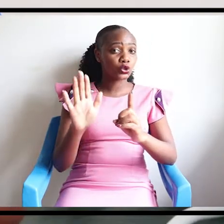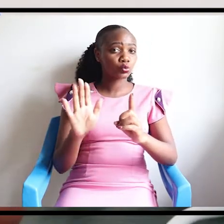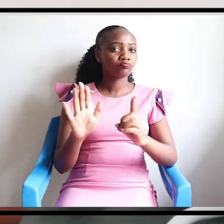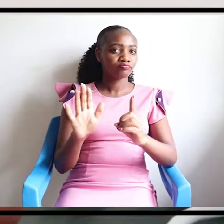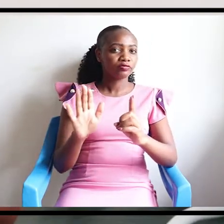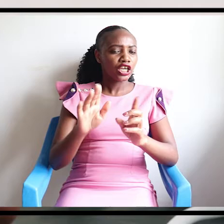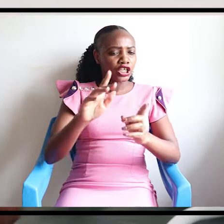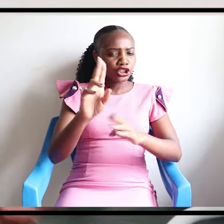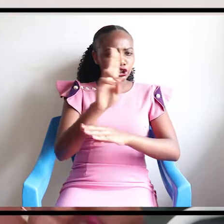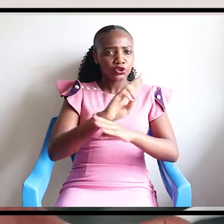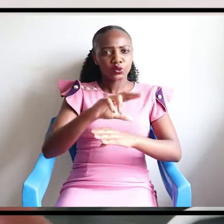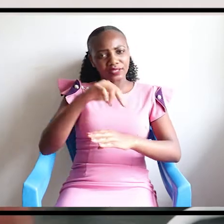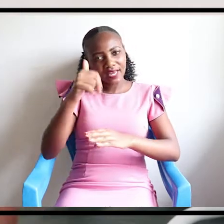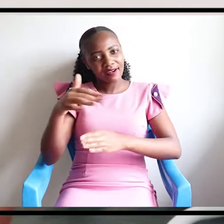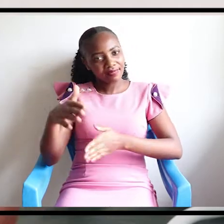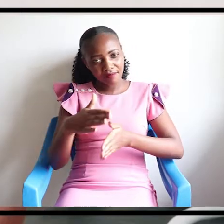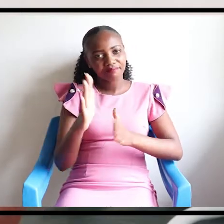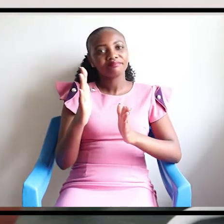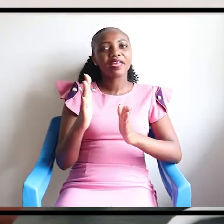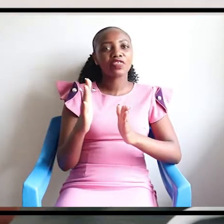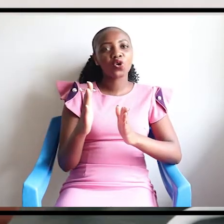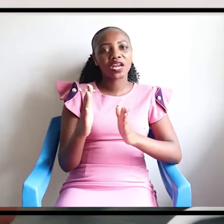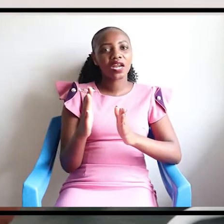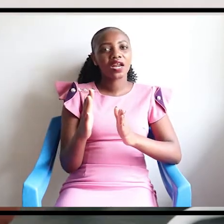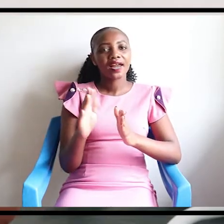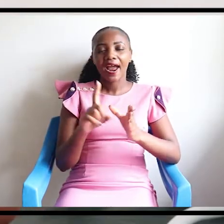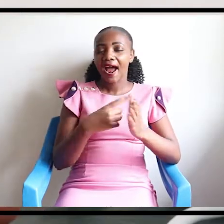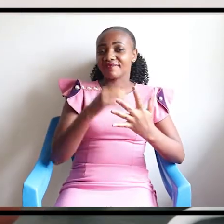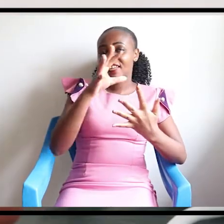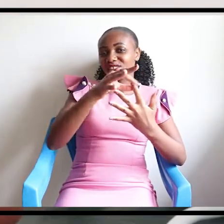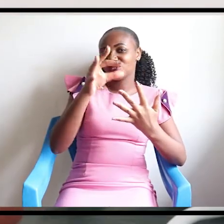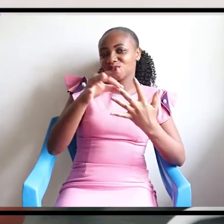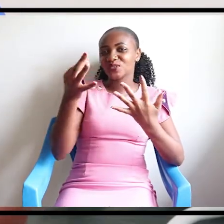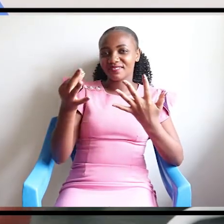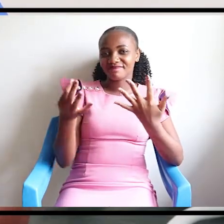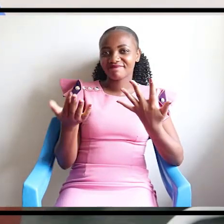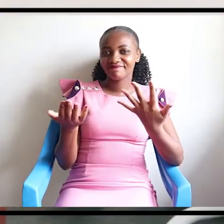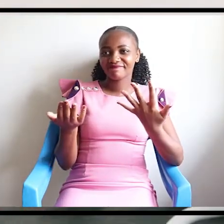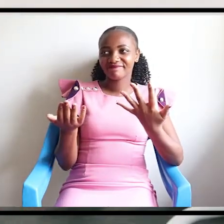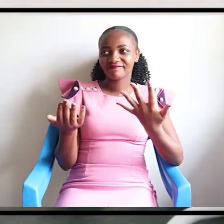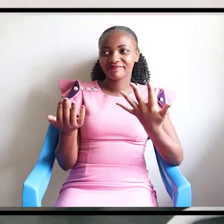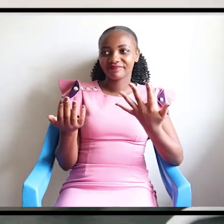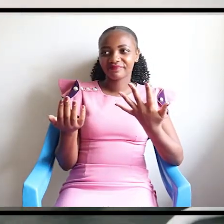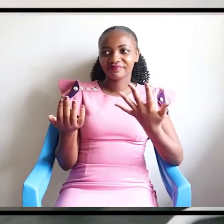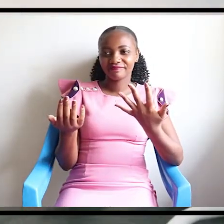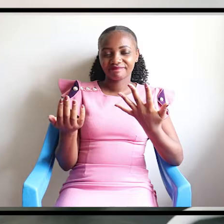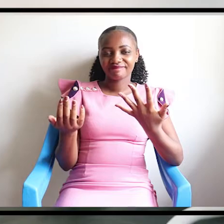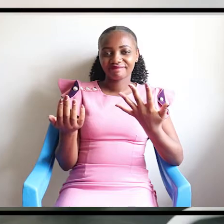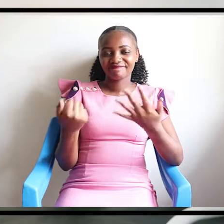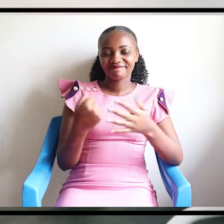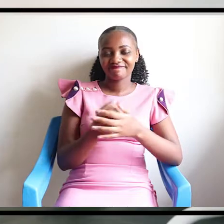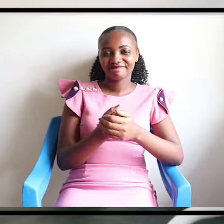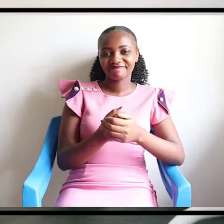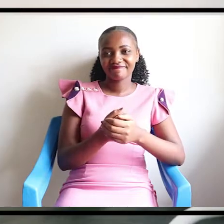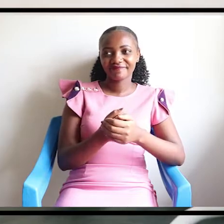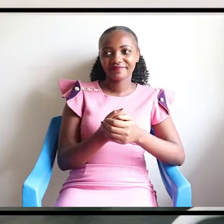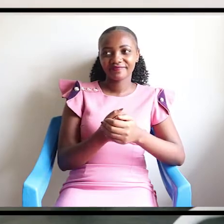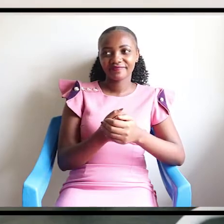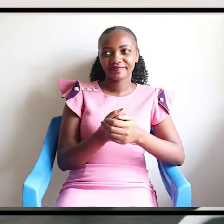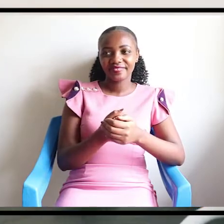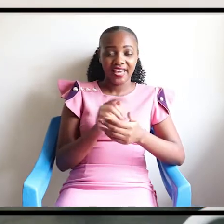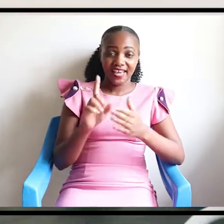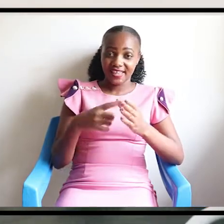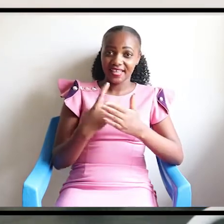appropriate method. I'll teach you the other methods and you're able to choose, because we have a variety of methods. So I'll